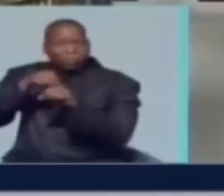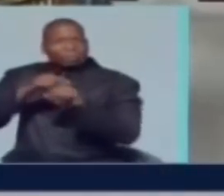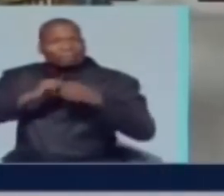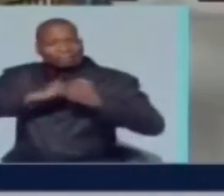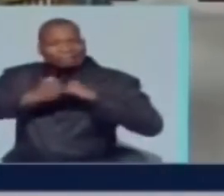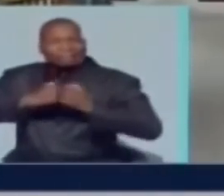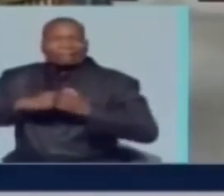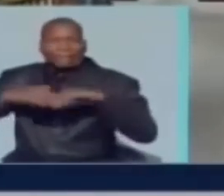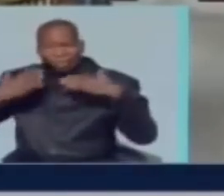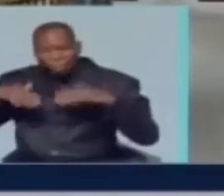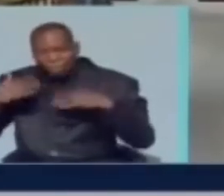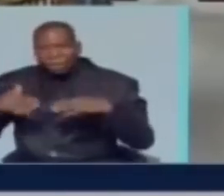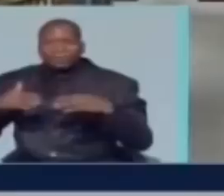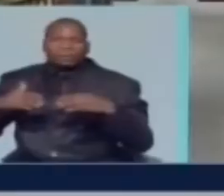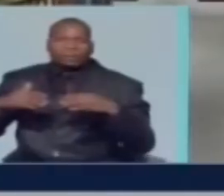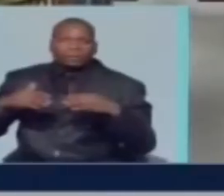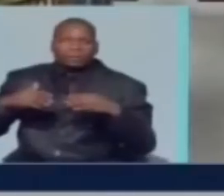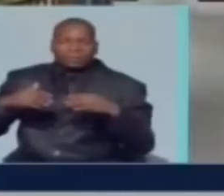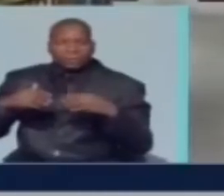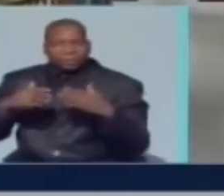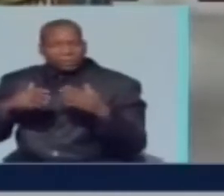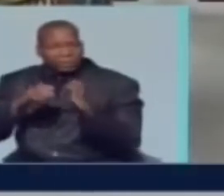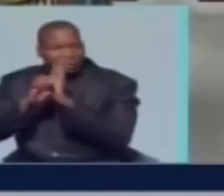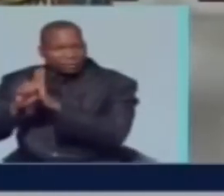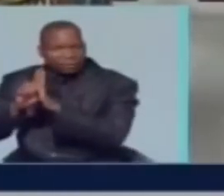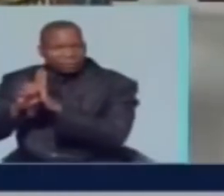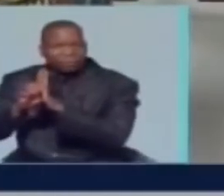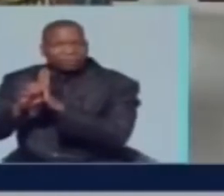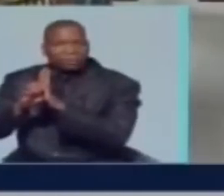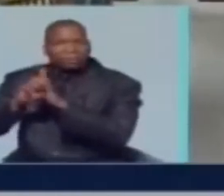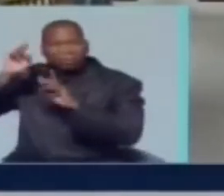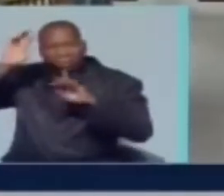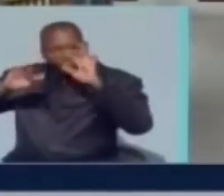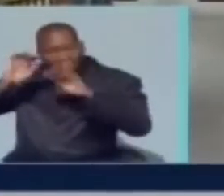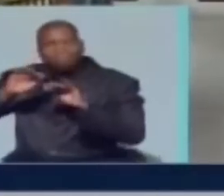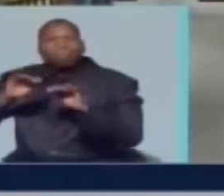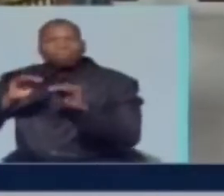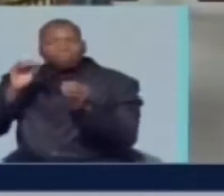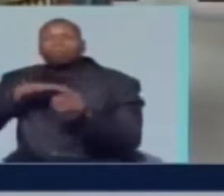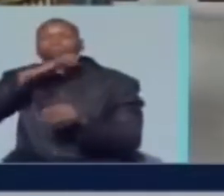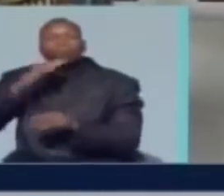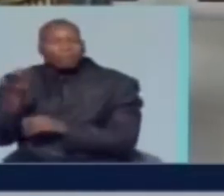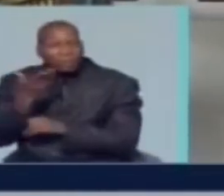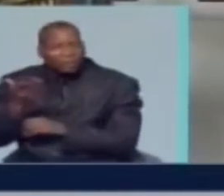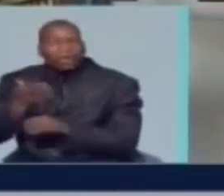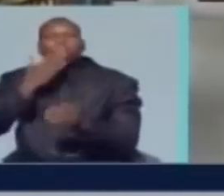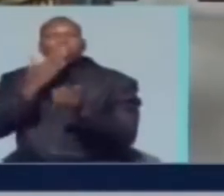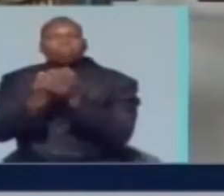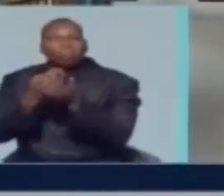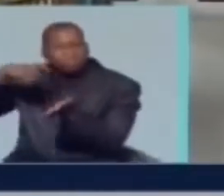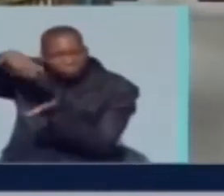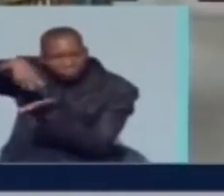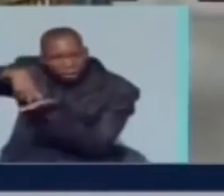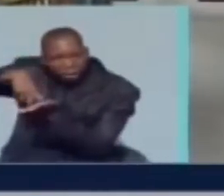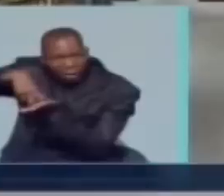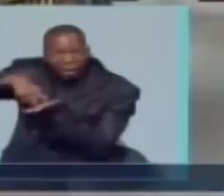challenges, especially like we were experiencing a very dry spell, it is good to get down on your knees